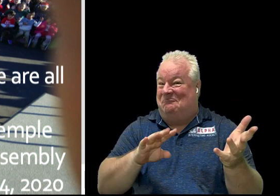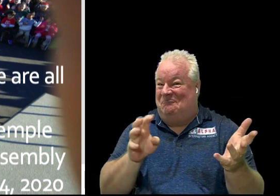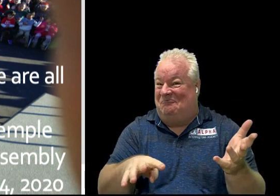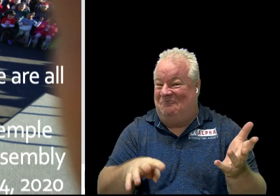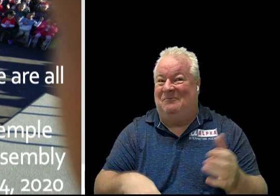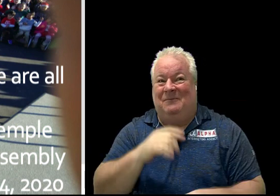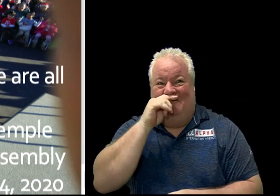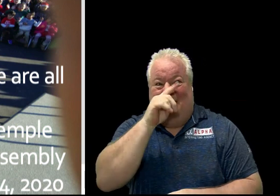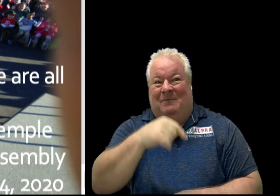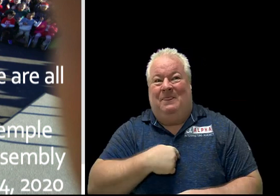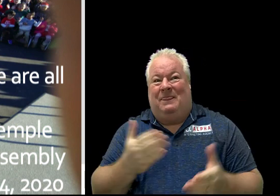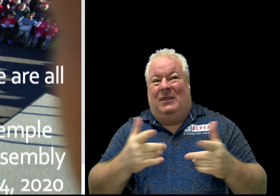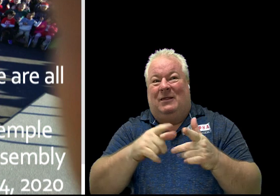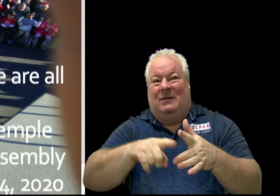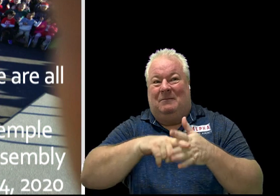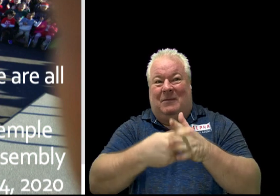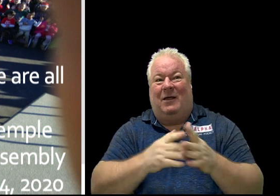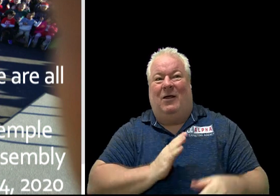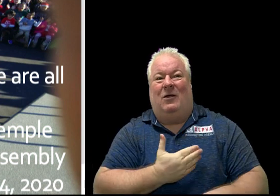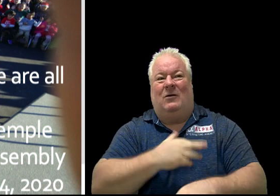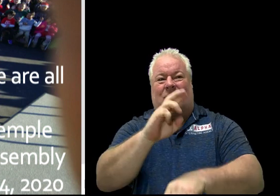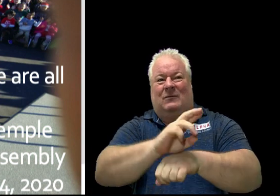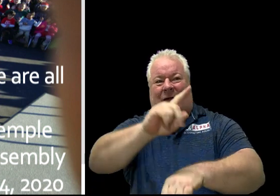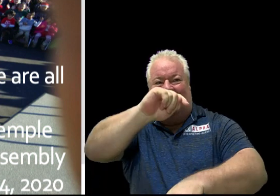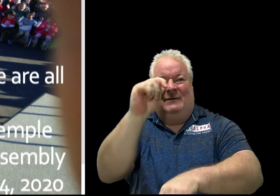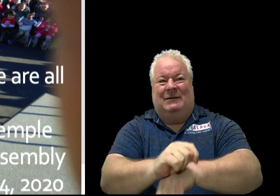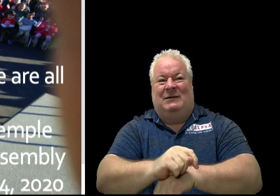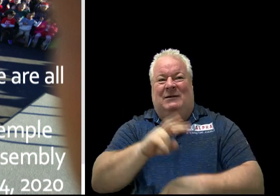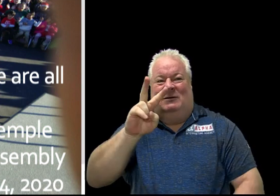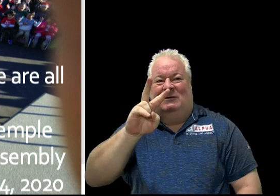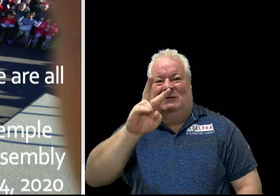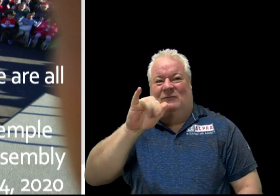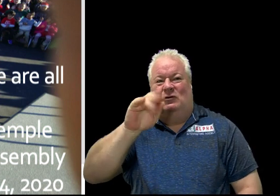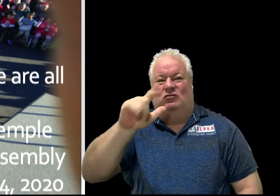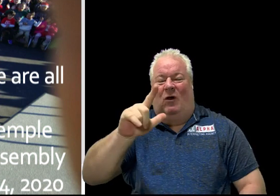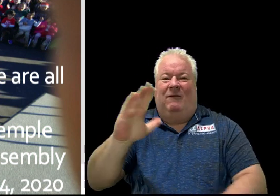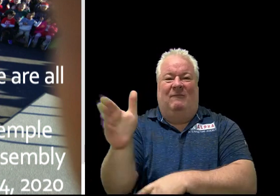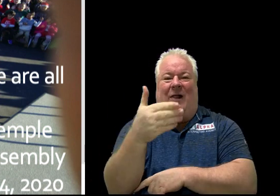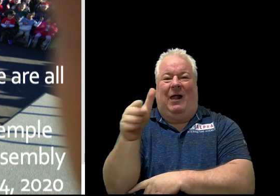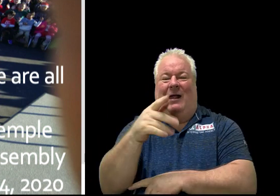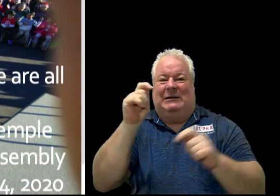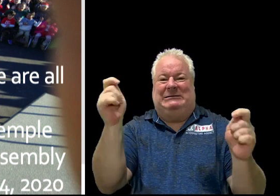us are here to begin our Raymond Temple virtual flag assembly.